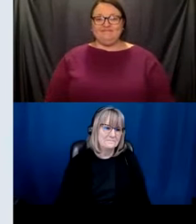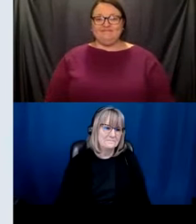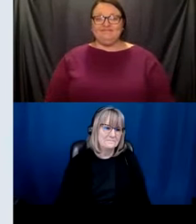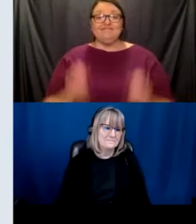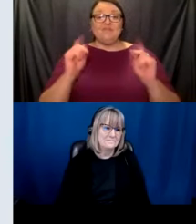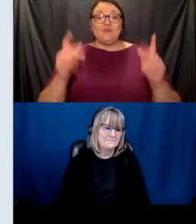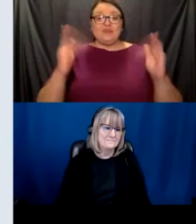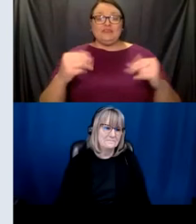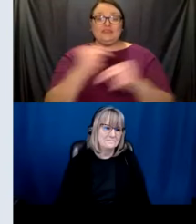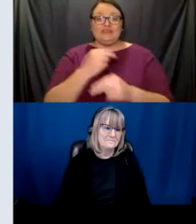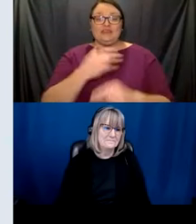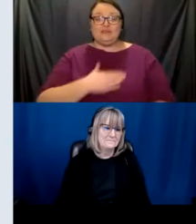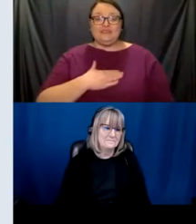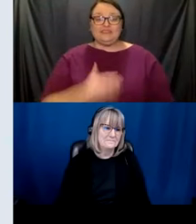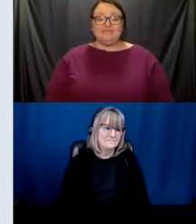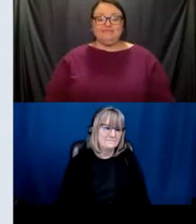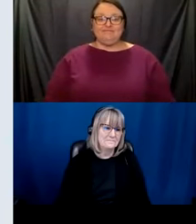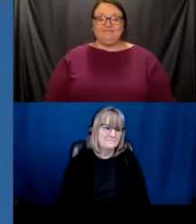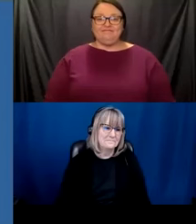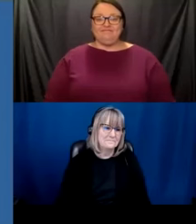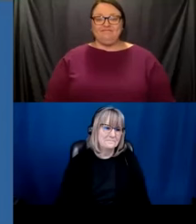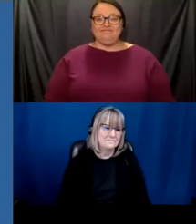Okay, next slide, please, Wyatt.